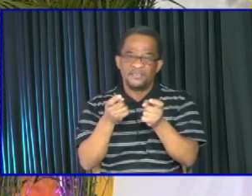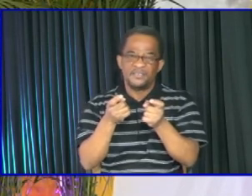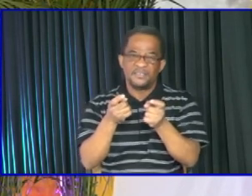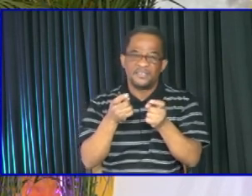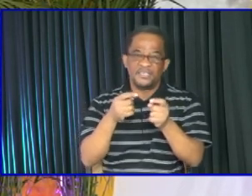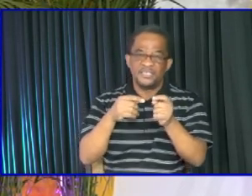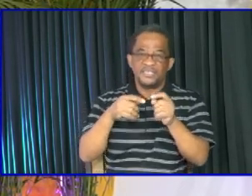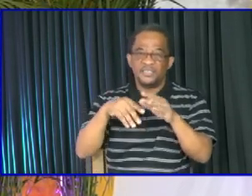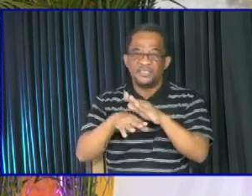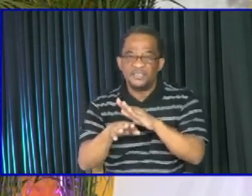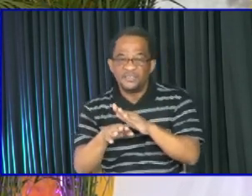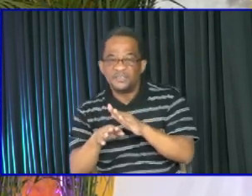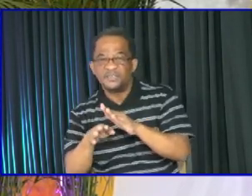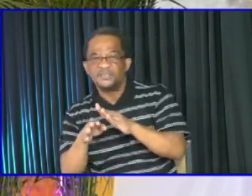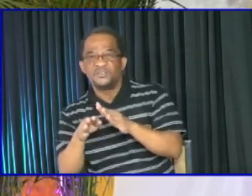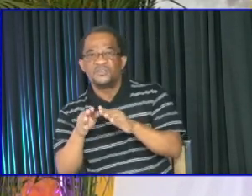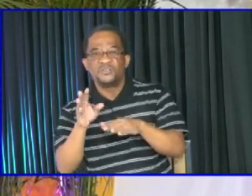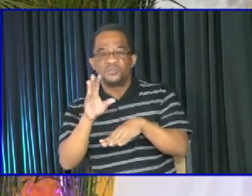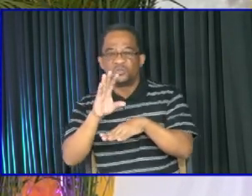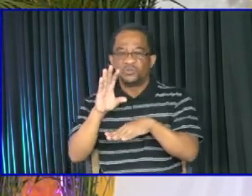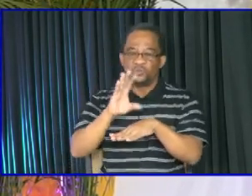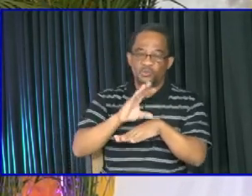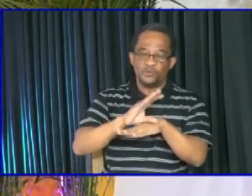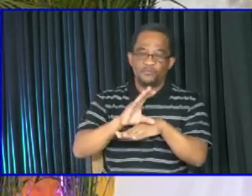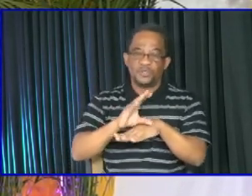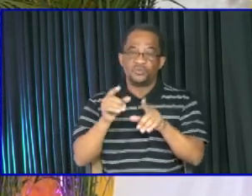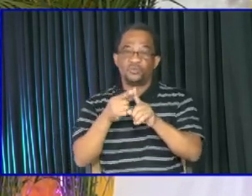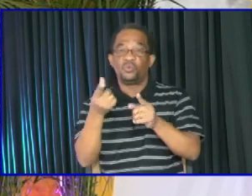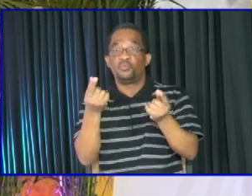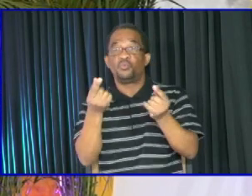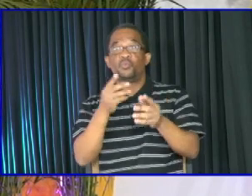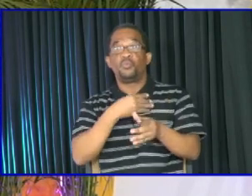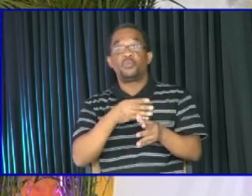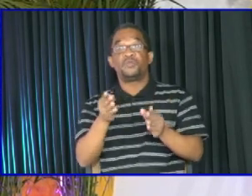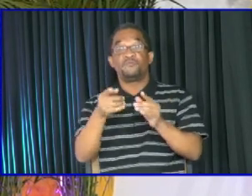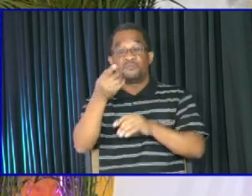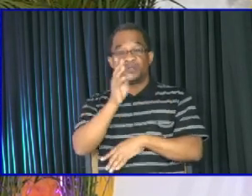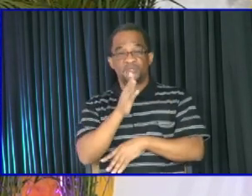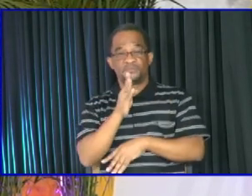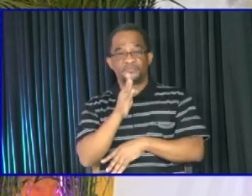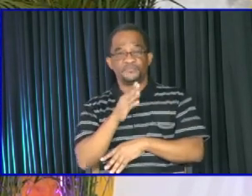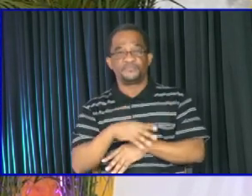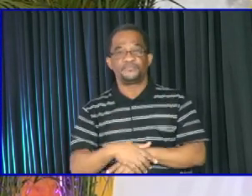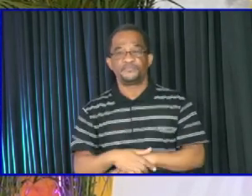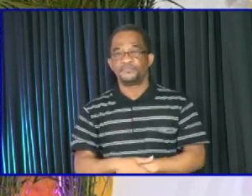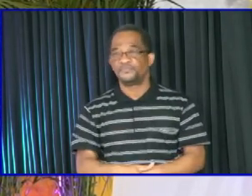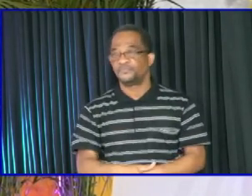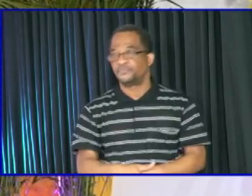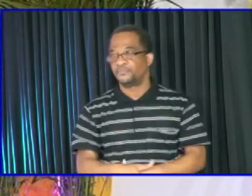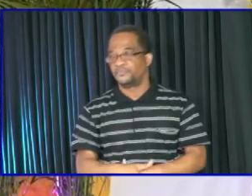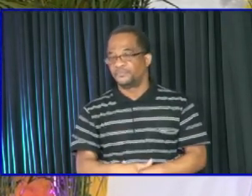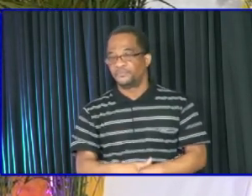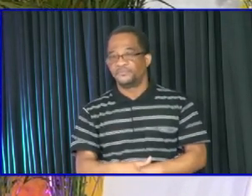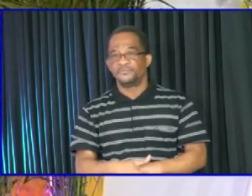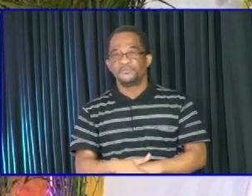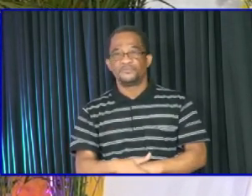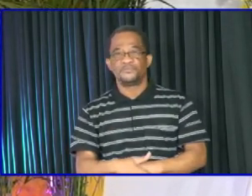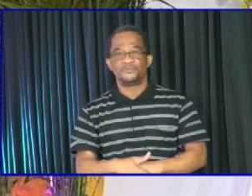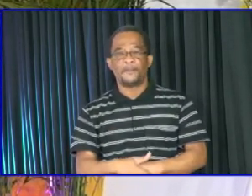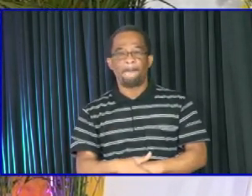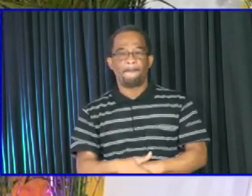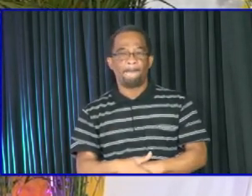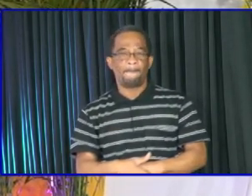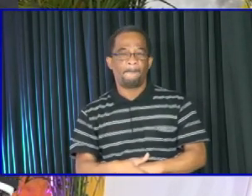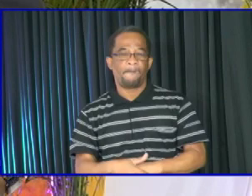prominent position who go contrary to the will of God? Could it be? Could it be?